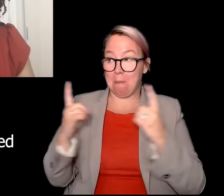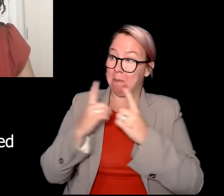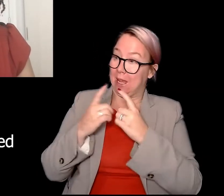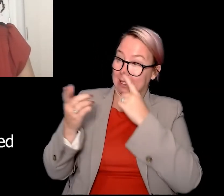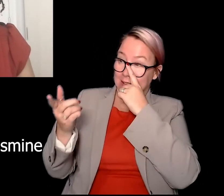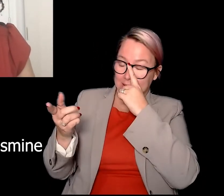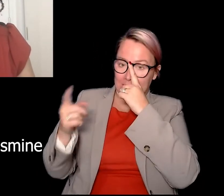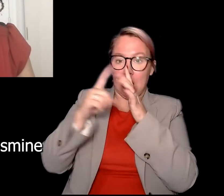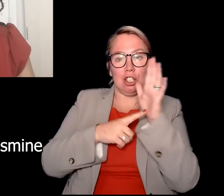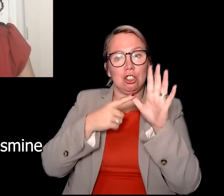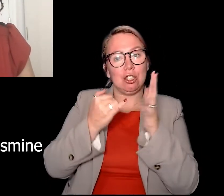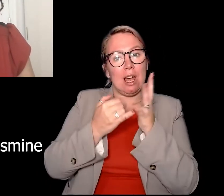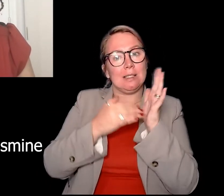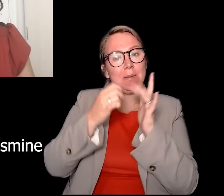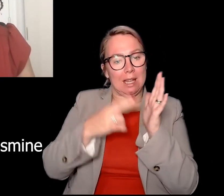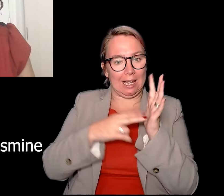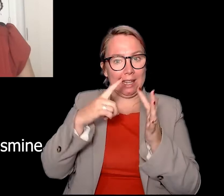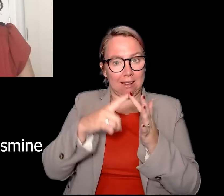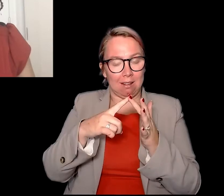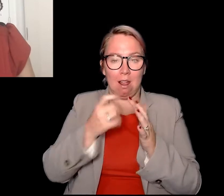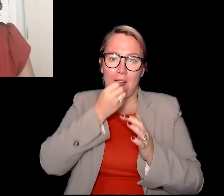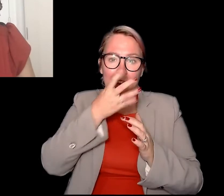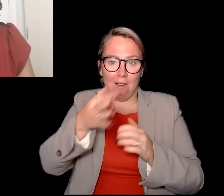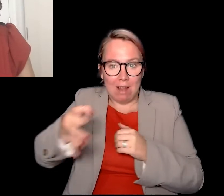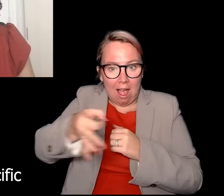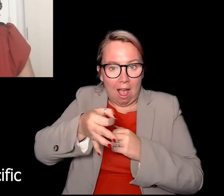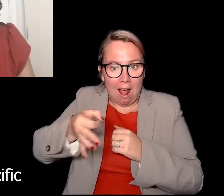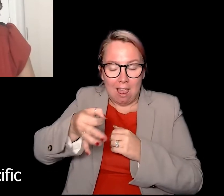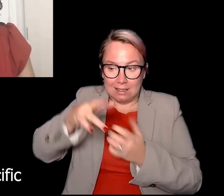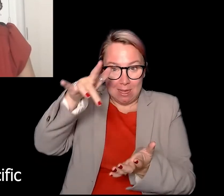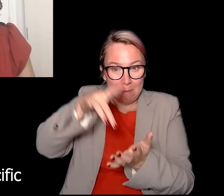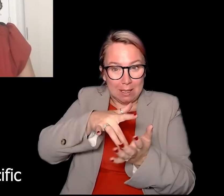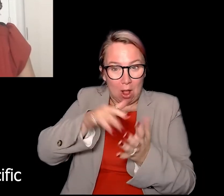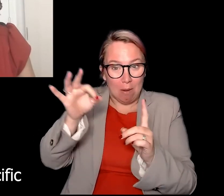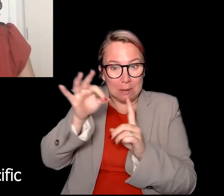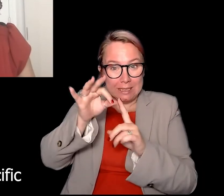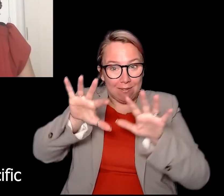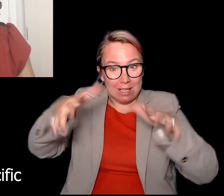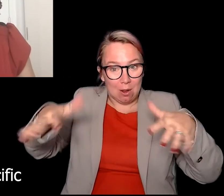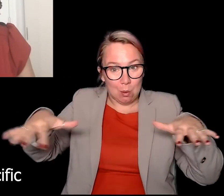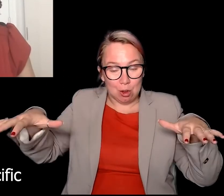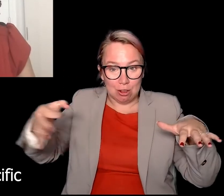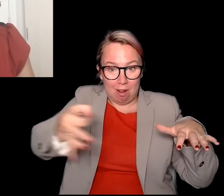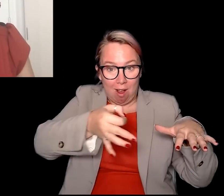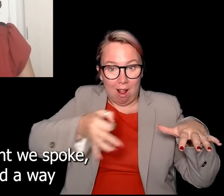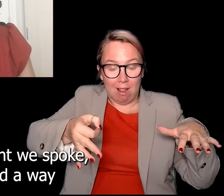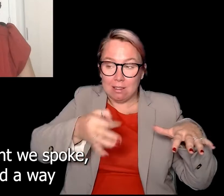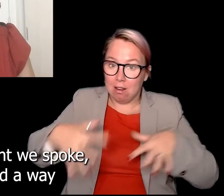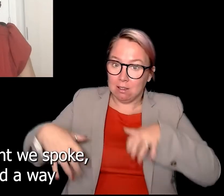Yes, I was delighted to meet our guest here, Jasmine, on a lovely island in the middle of the